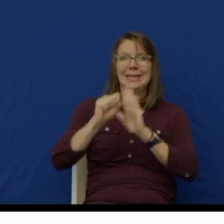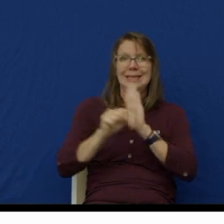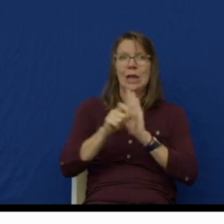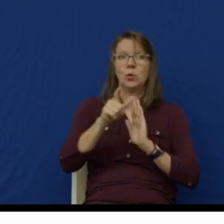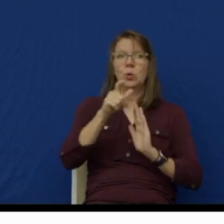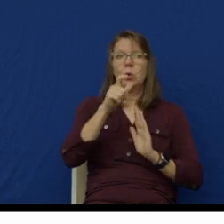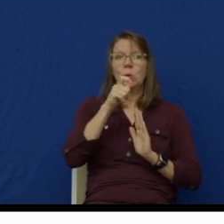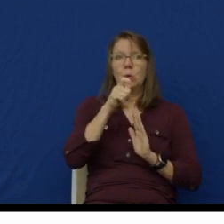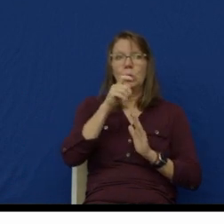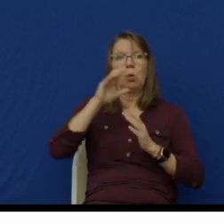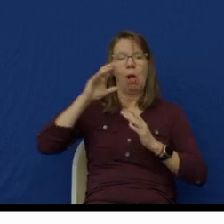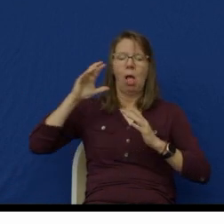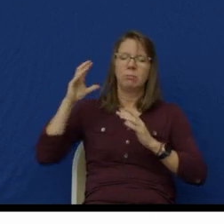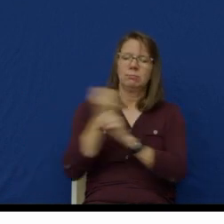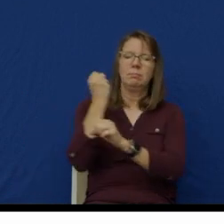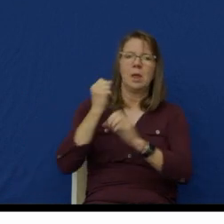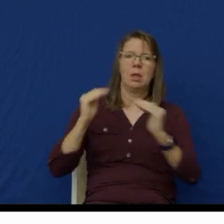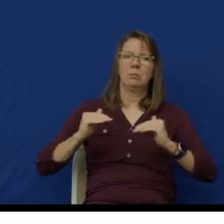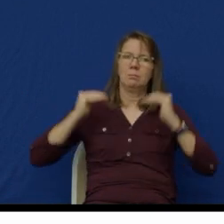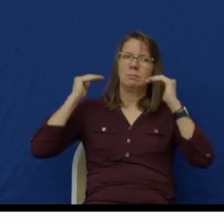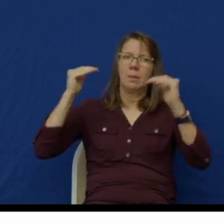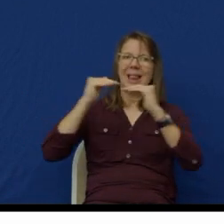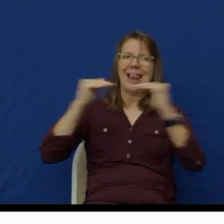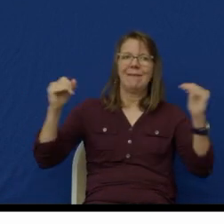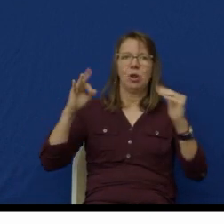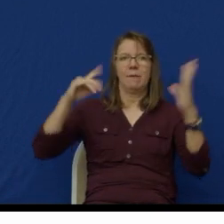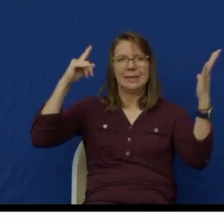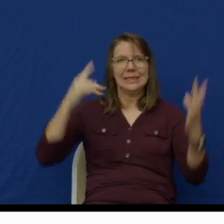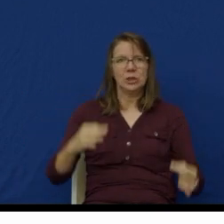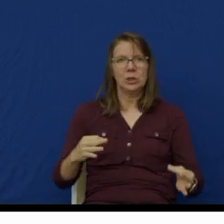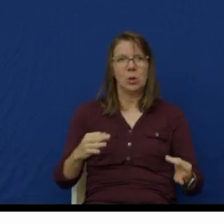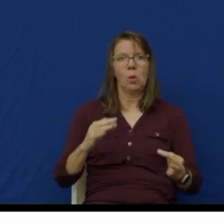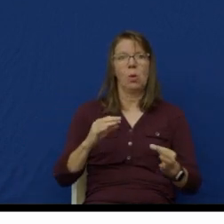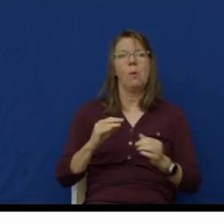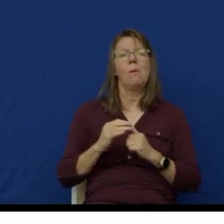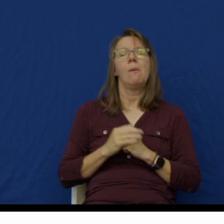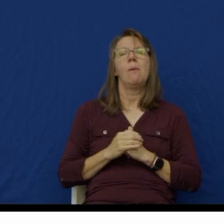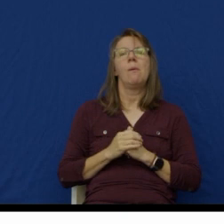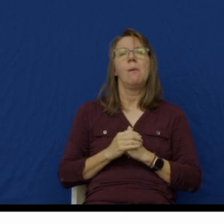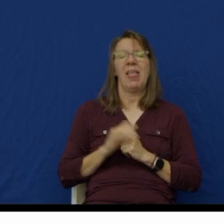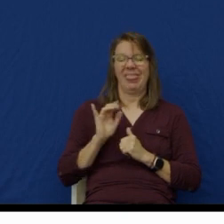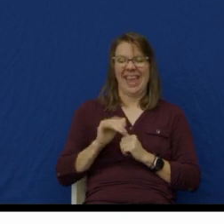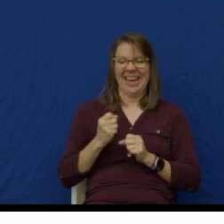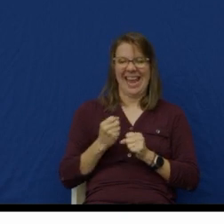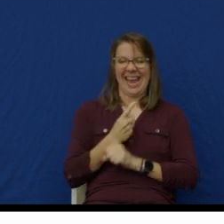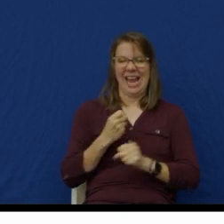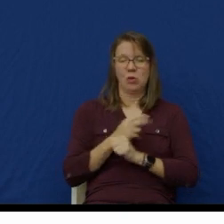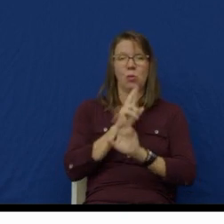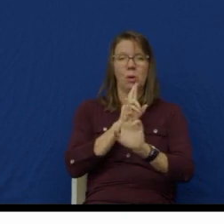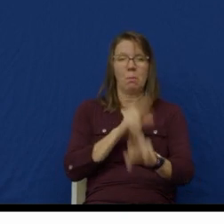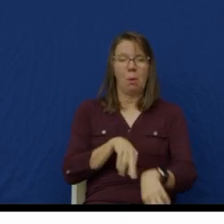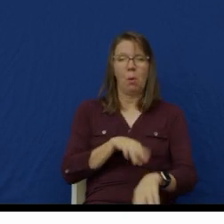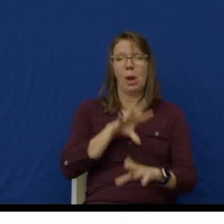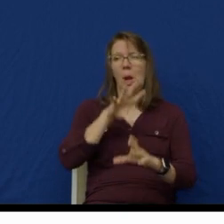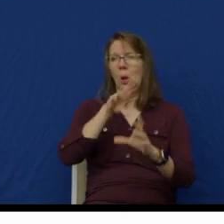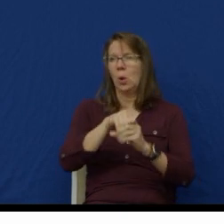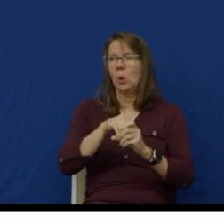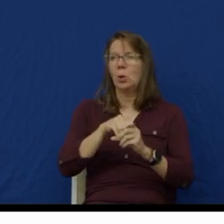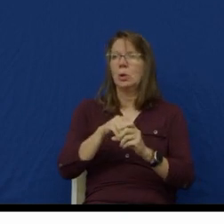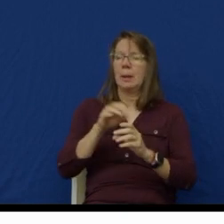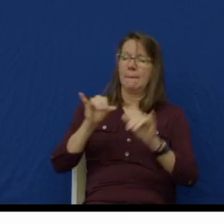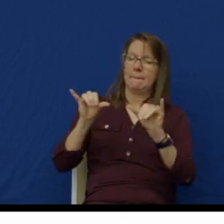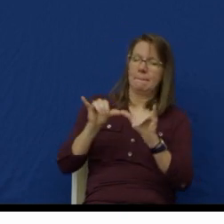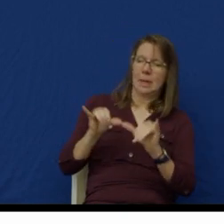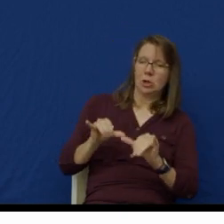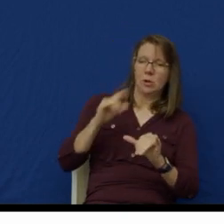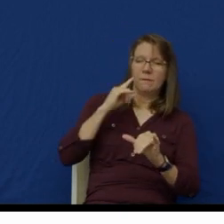targets found in the State Performance Plan Annual Performance Report. This annual report includes indicators that measure child and family results